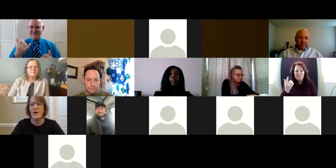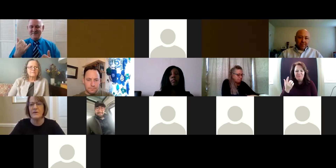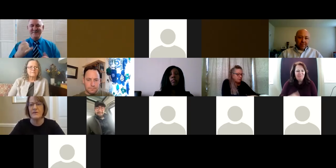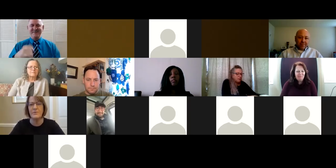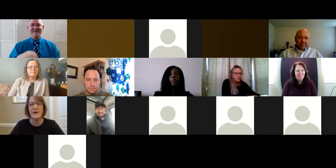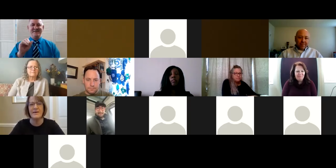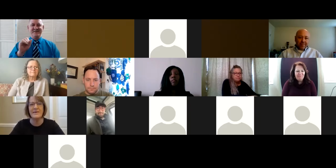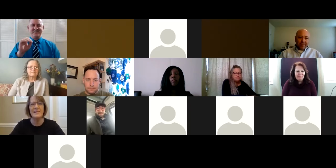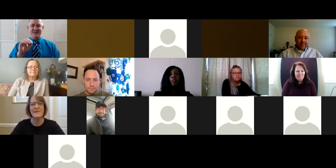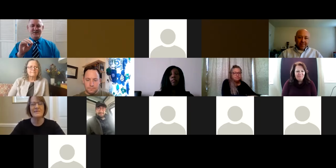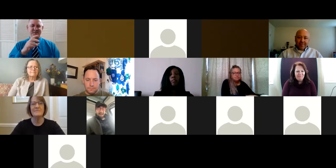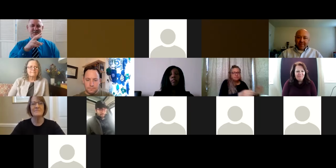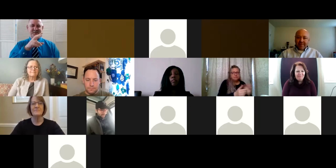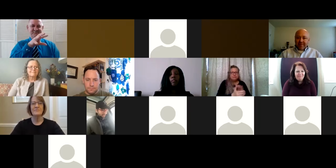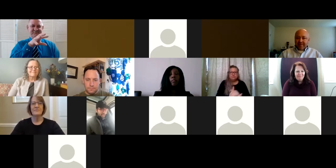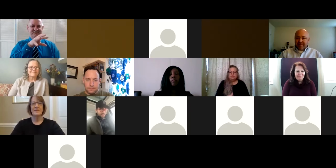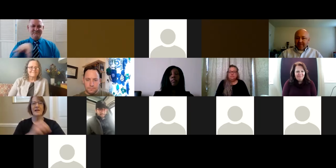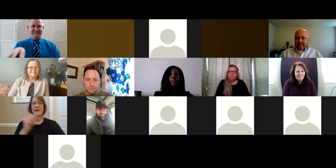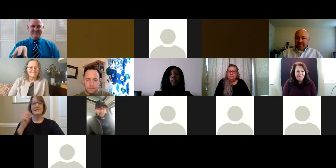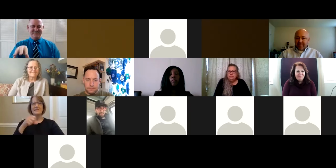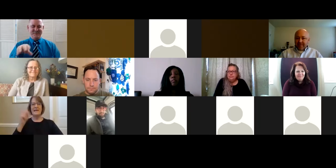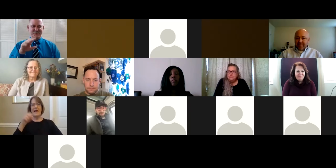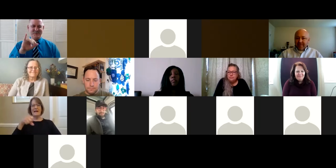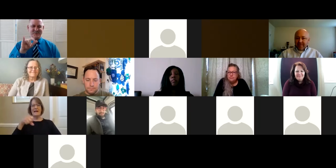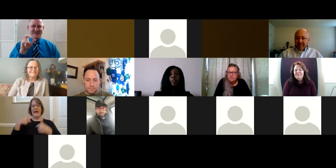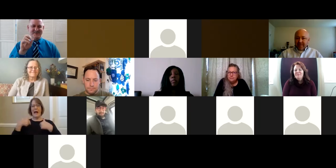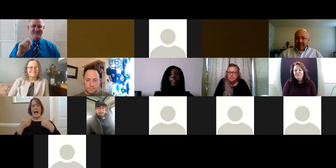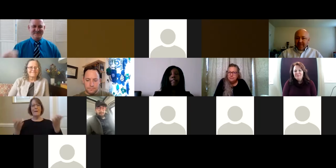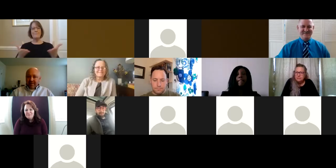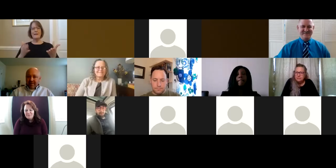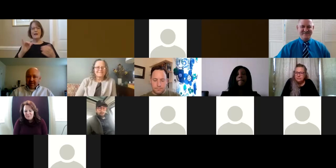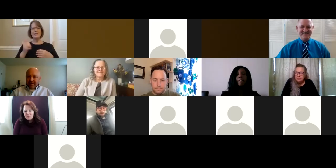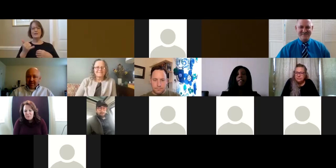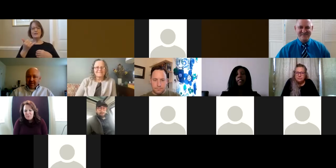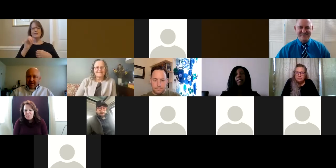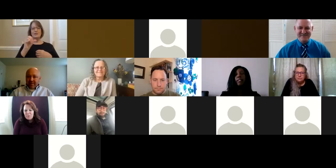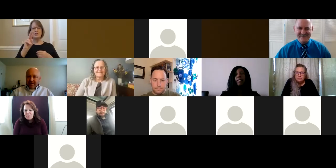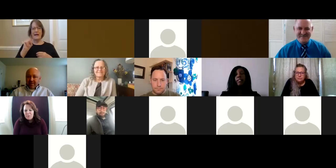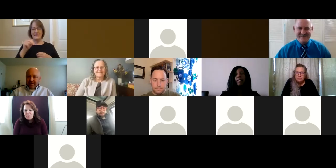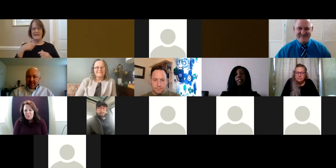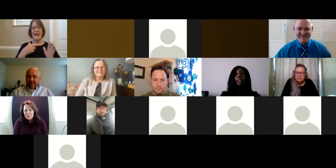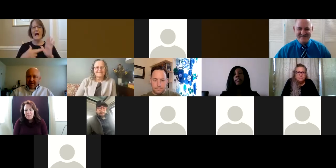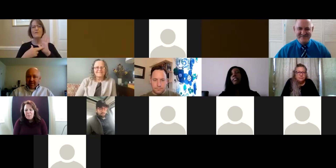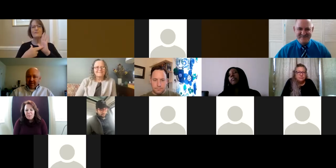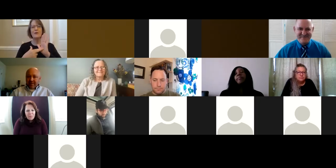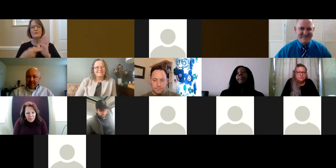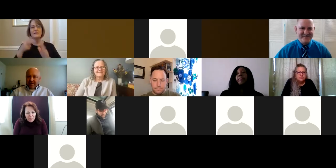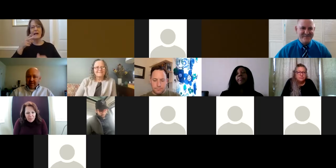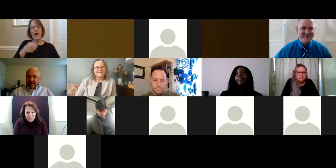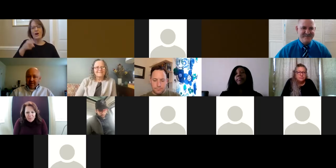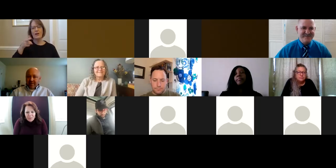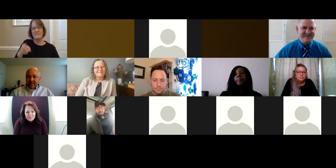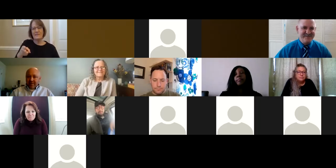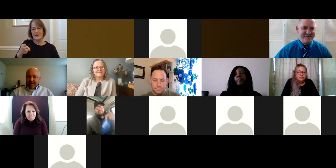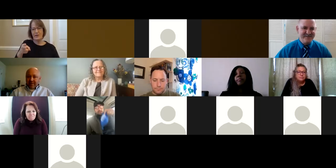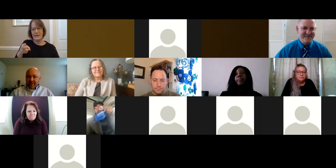us? Oh, yeah, there you are. I'm here, Jason. I represent Hard of Hearing. Have